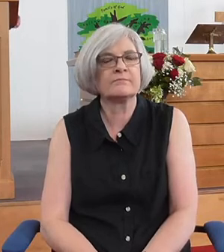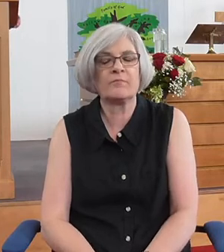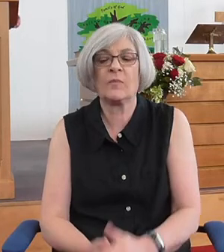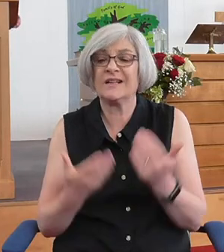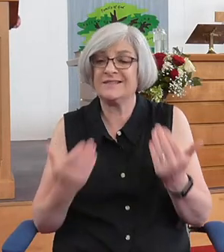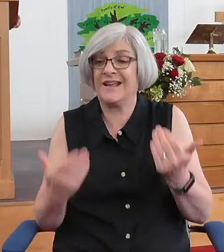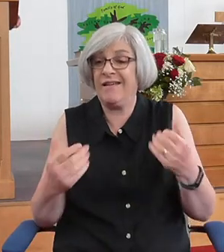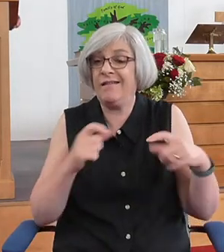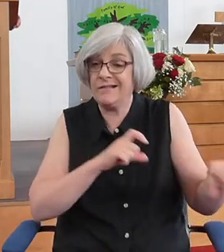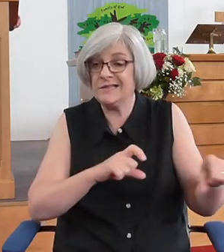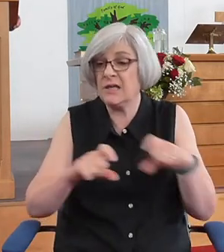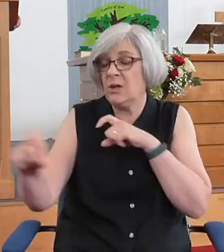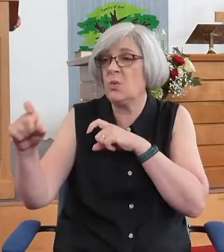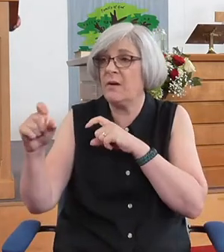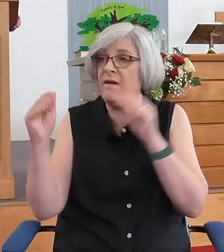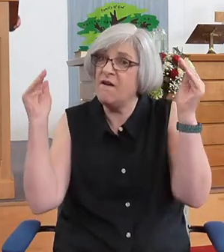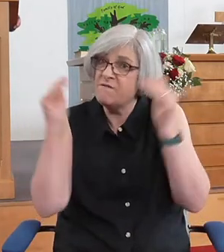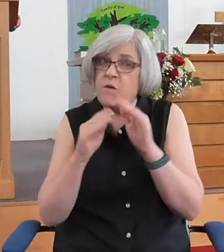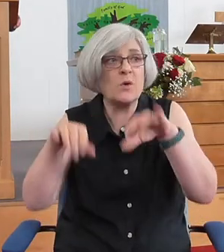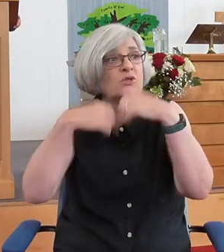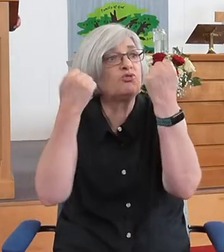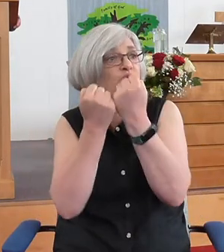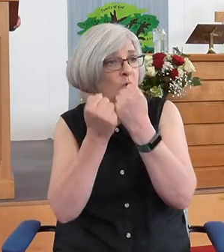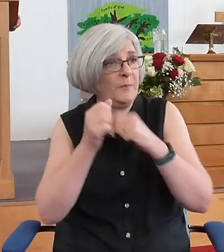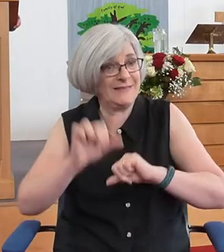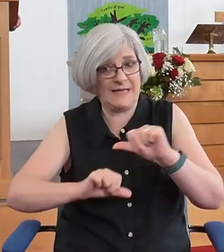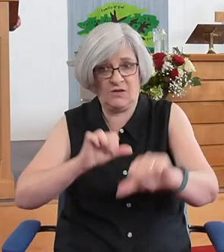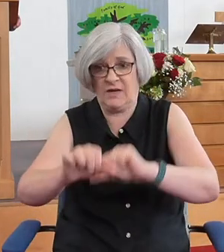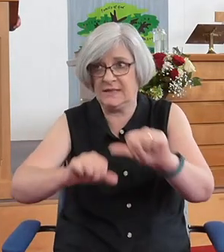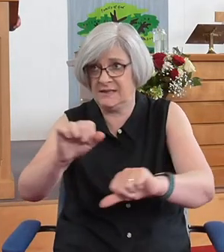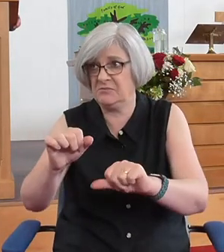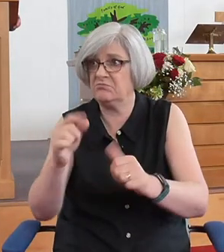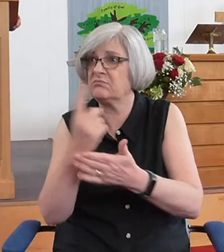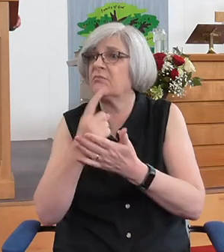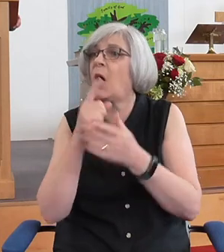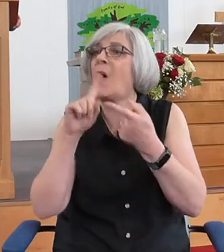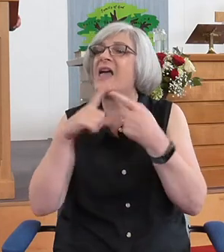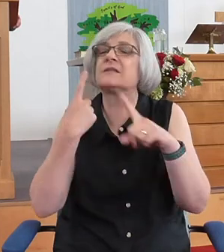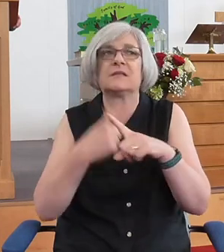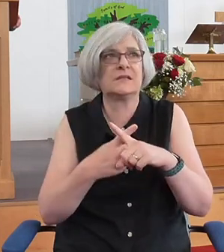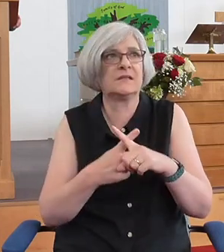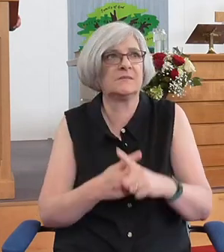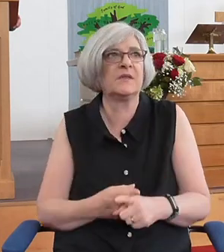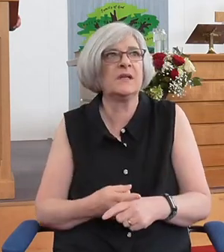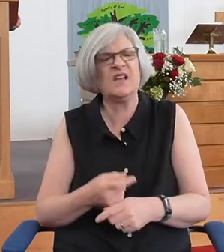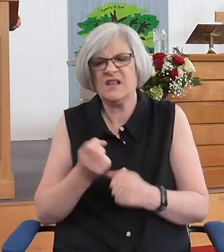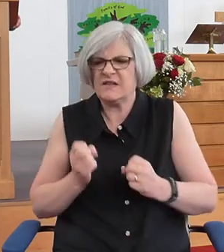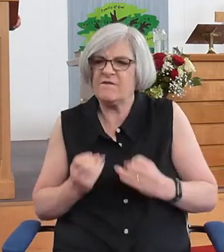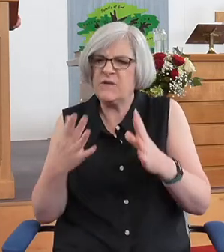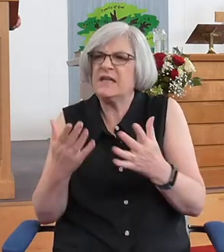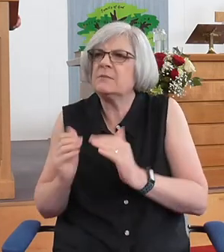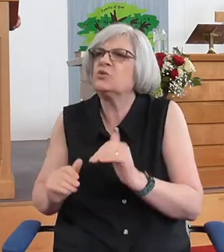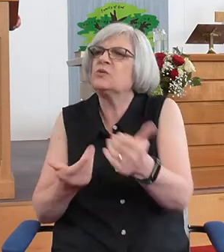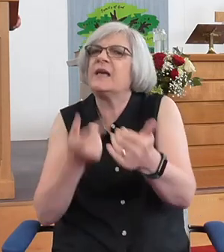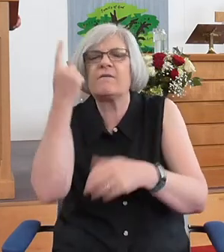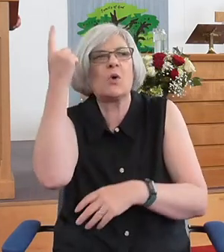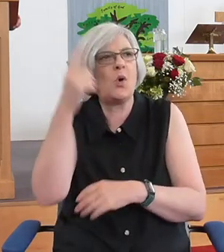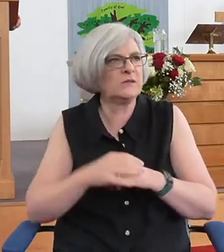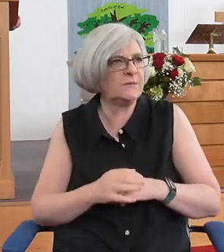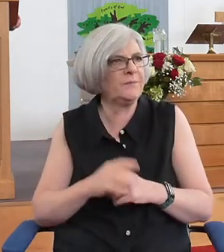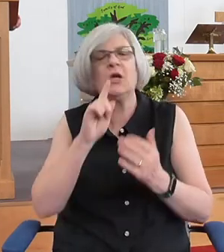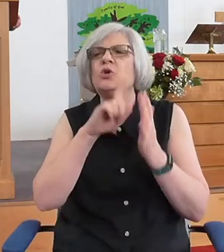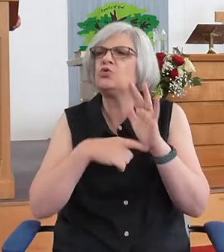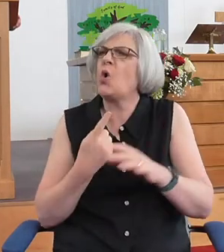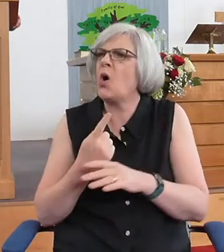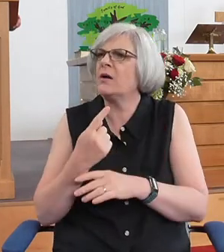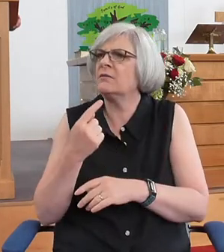Today we're continuing our focus group series on Exodus, Freedom to Serve God. John Collar took us through the